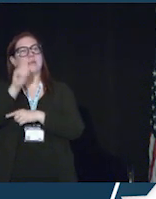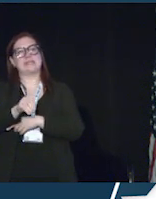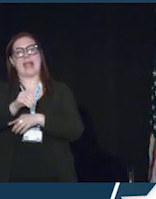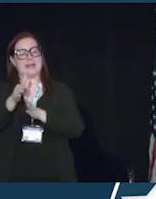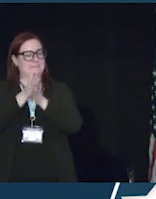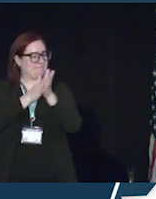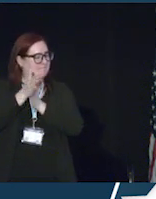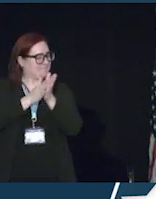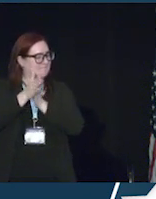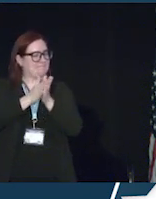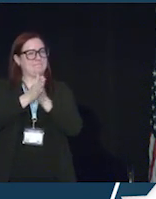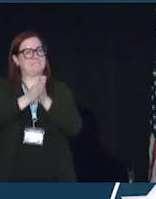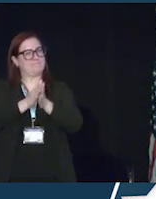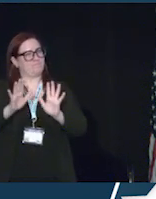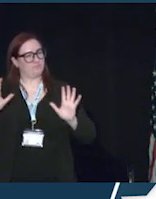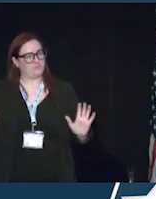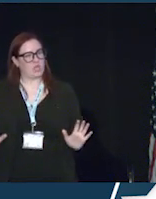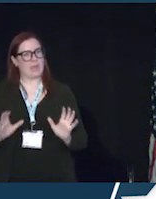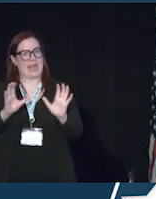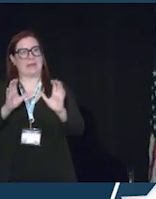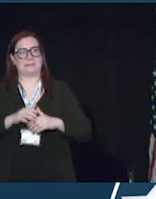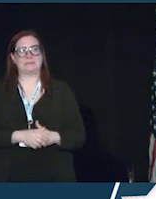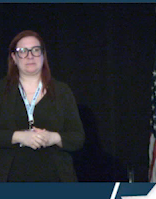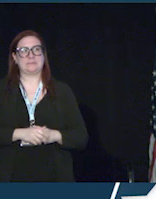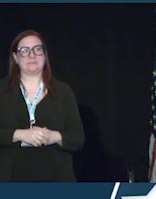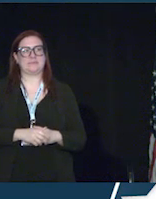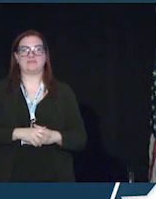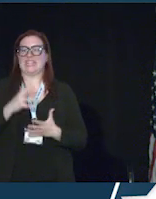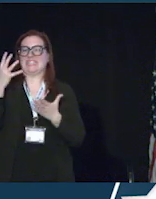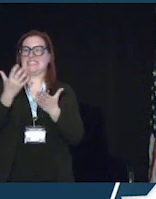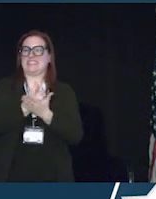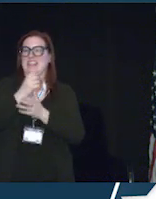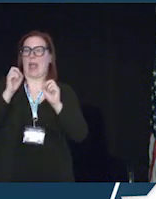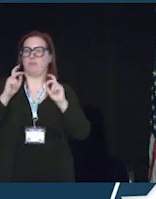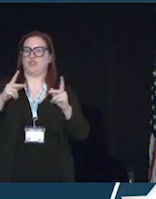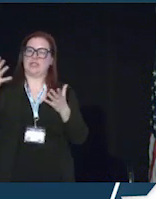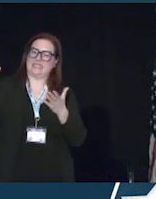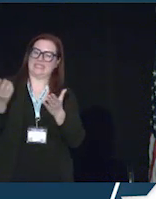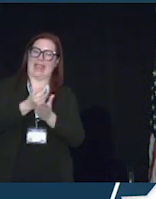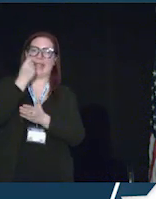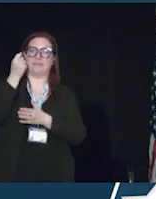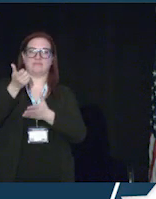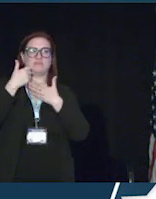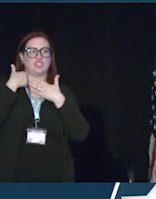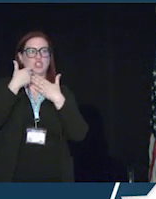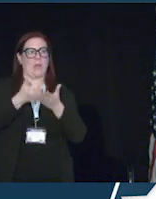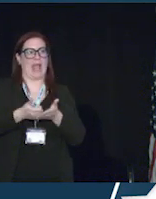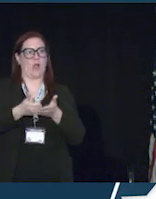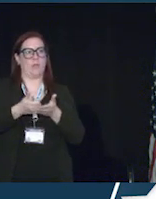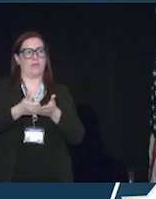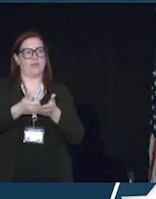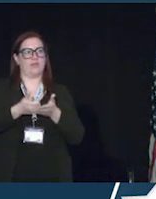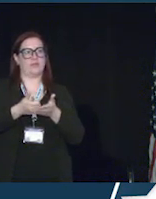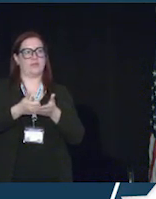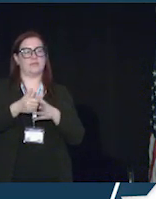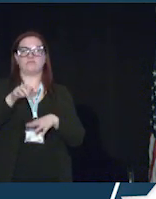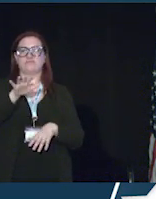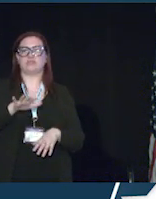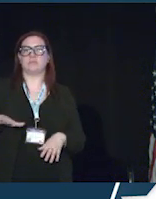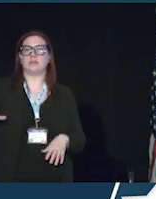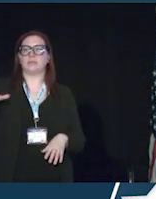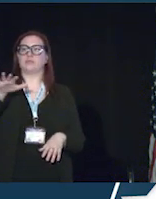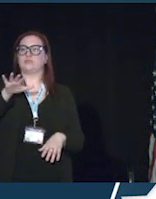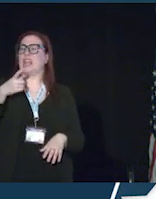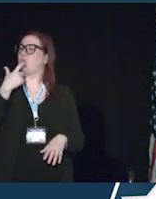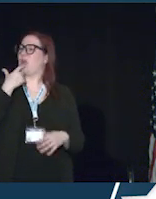100% of the great opportunity to help those, I want